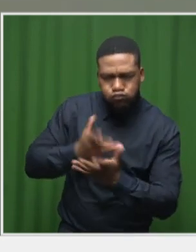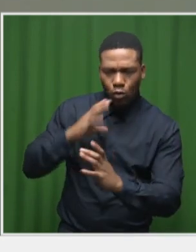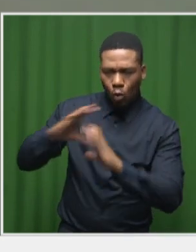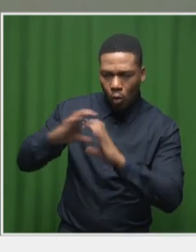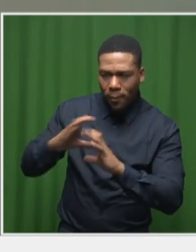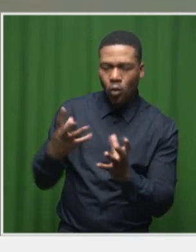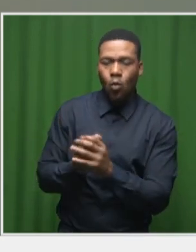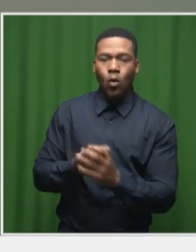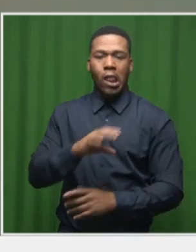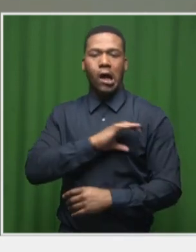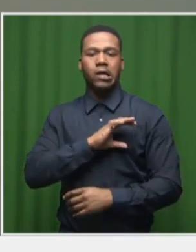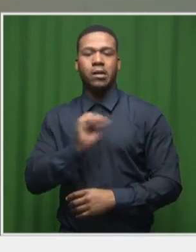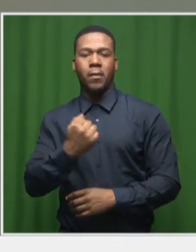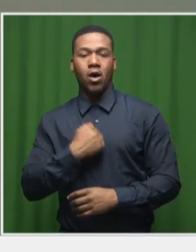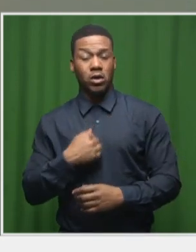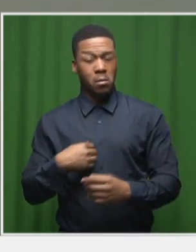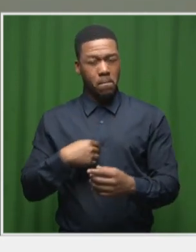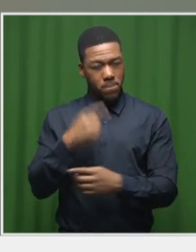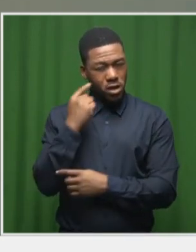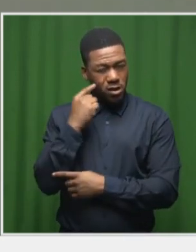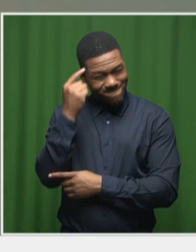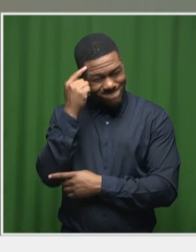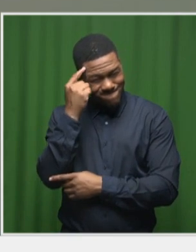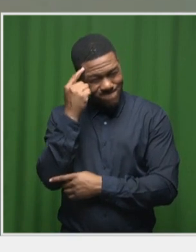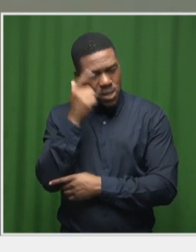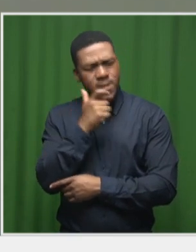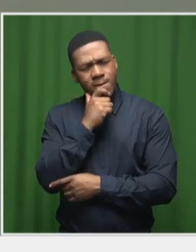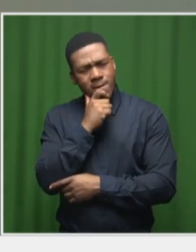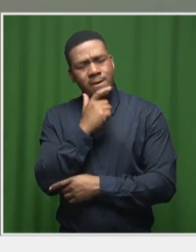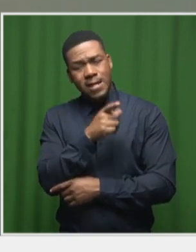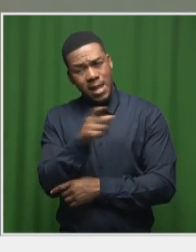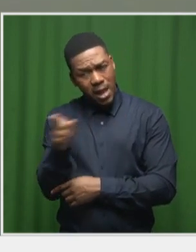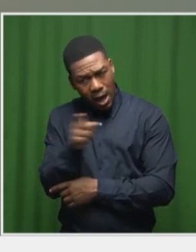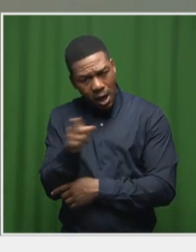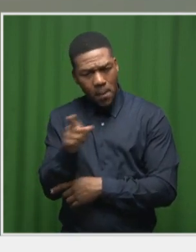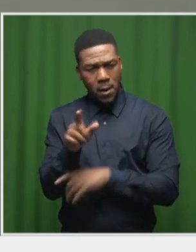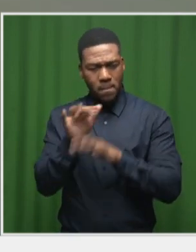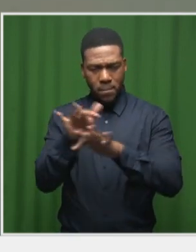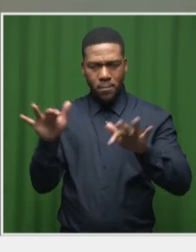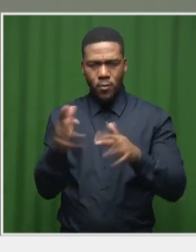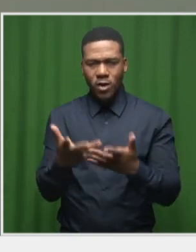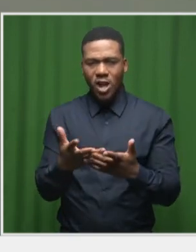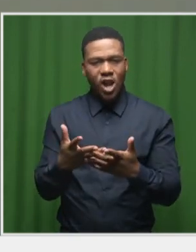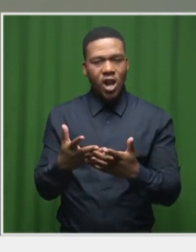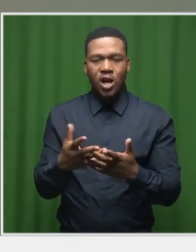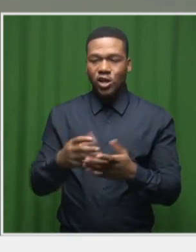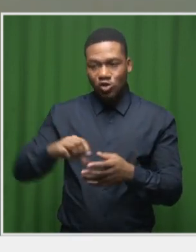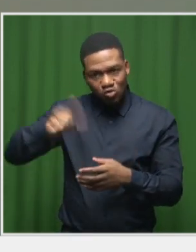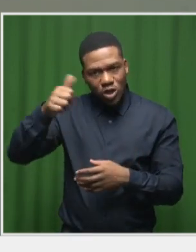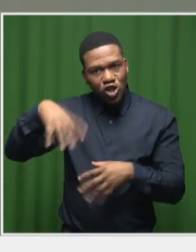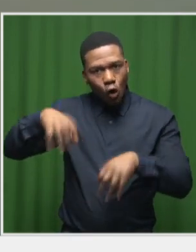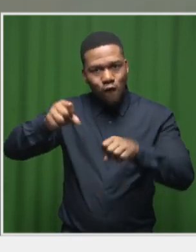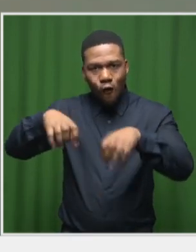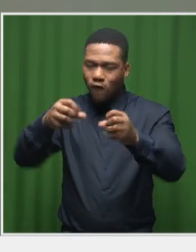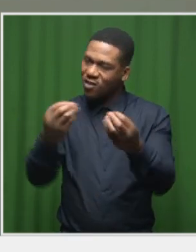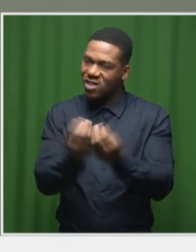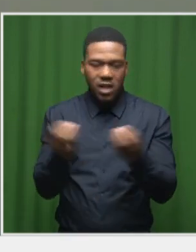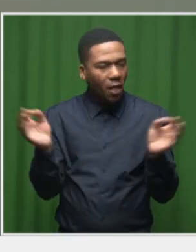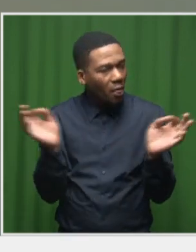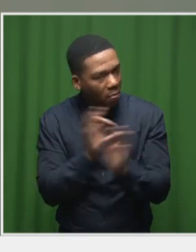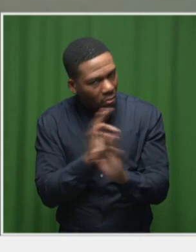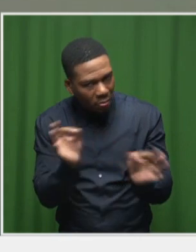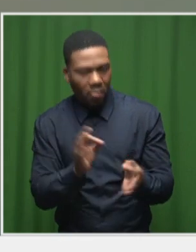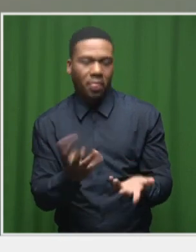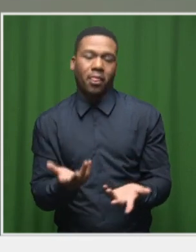I suspect that is happening is that these customers are not switching off what they need to switch off, because if you